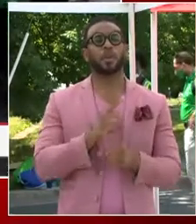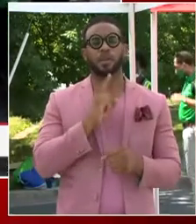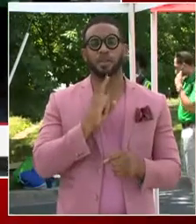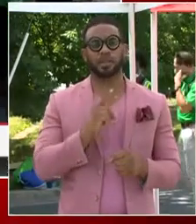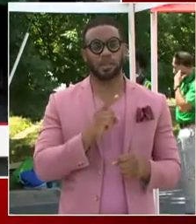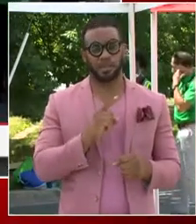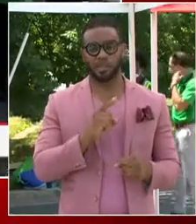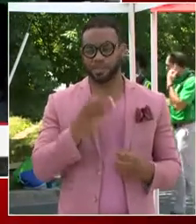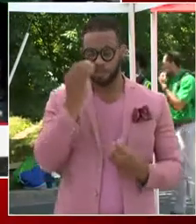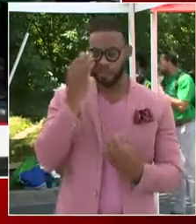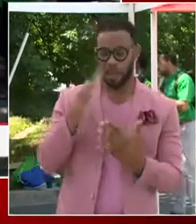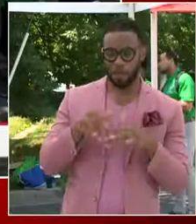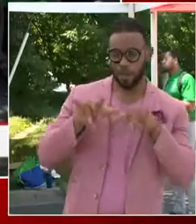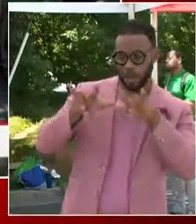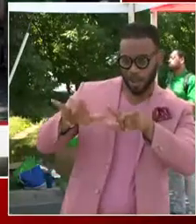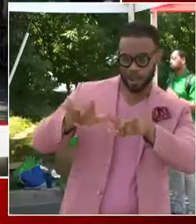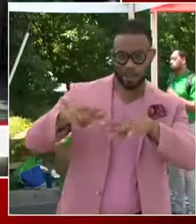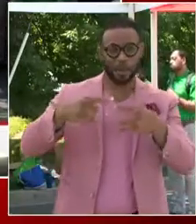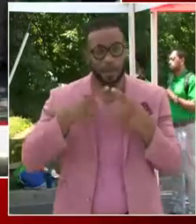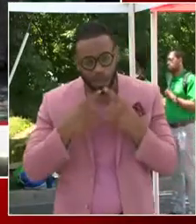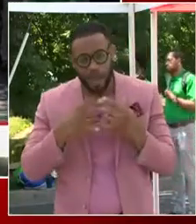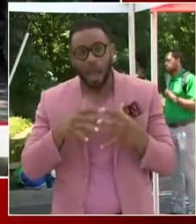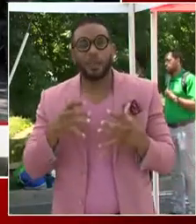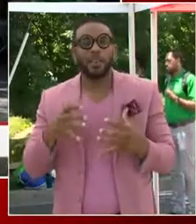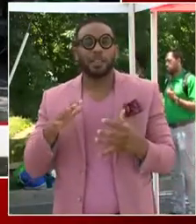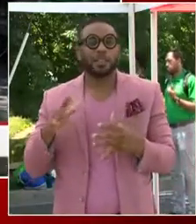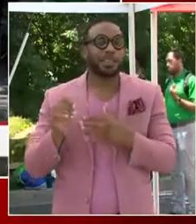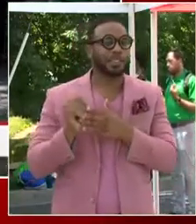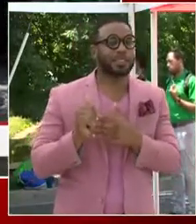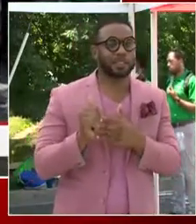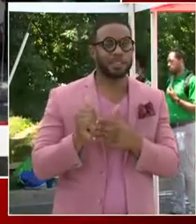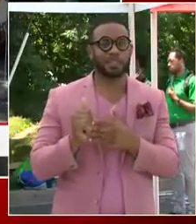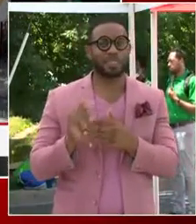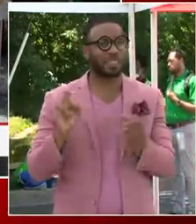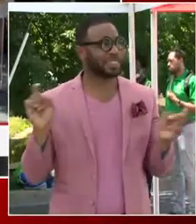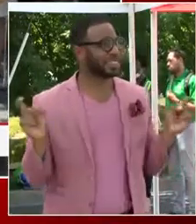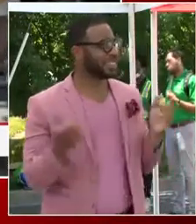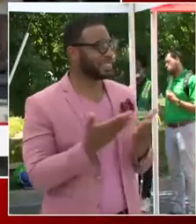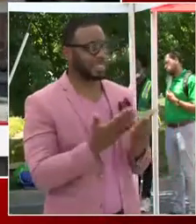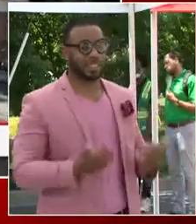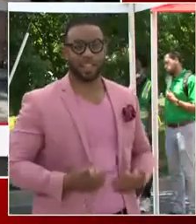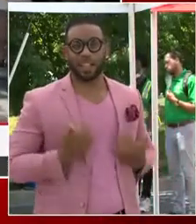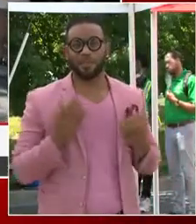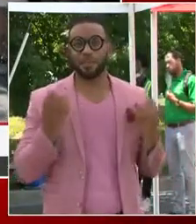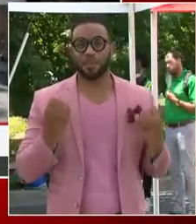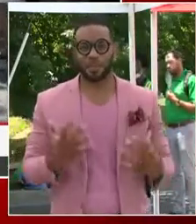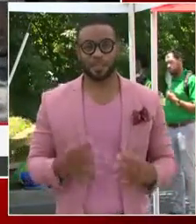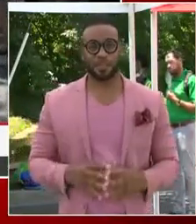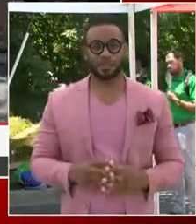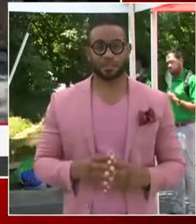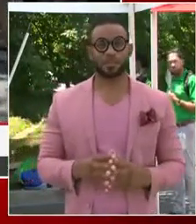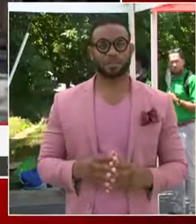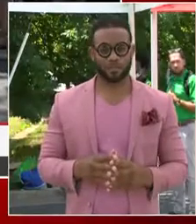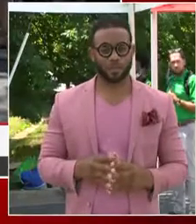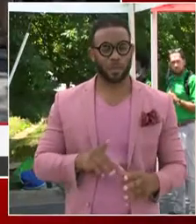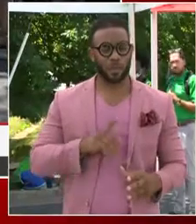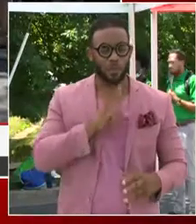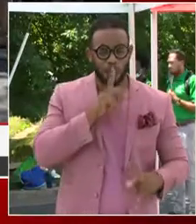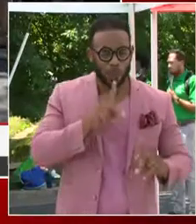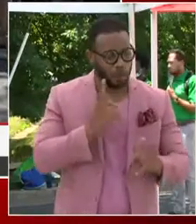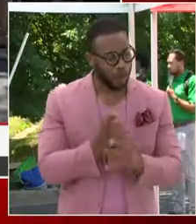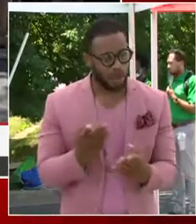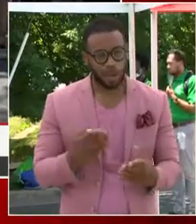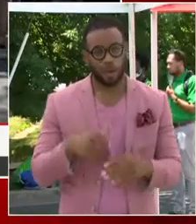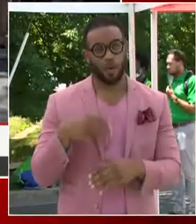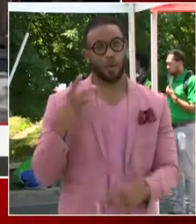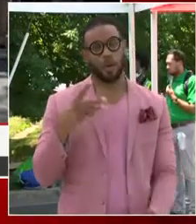her how much we love her and miss her and how much her leadership has changed the lives, real lives of real people right here